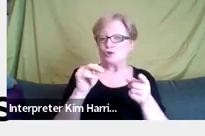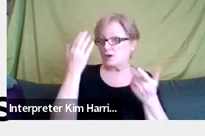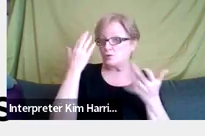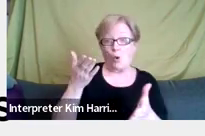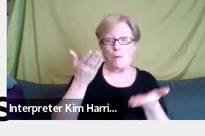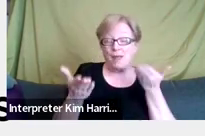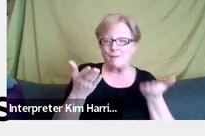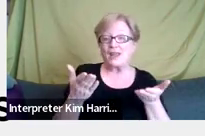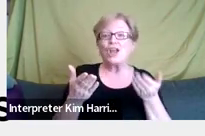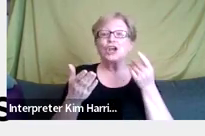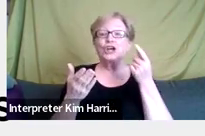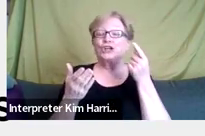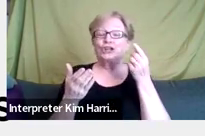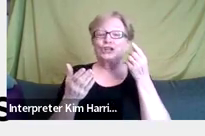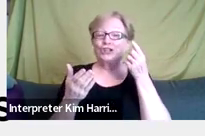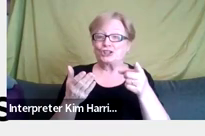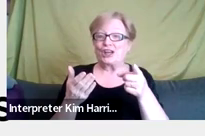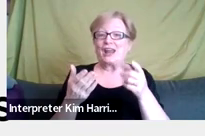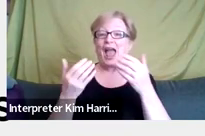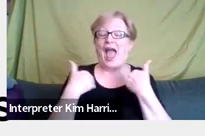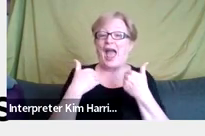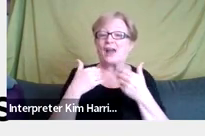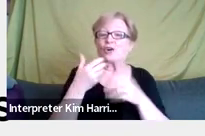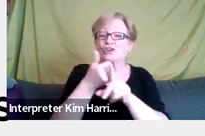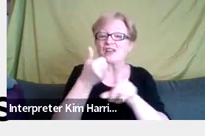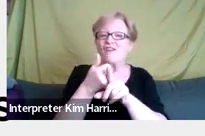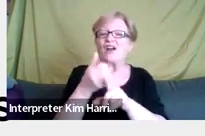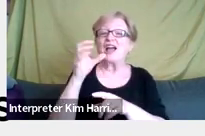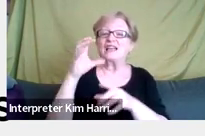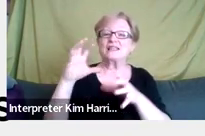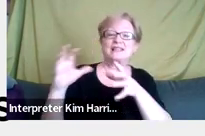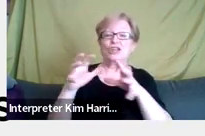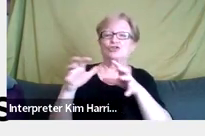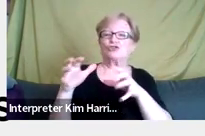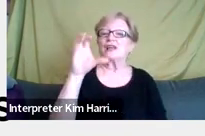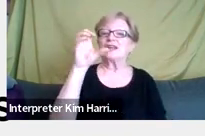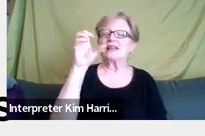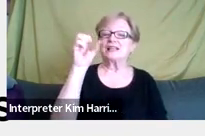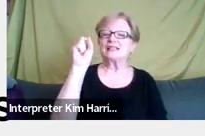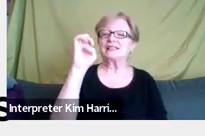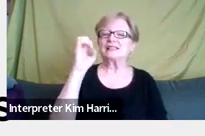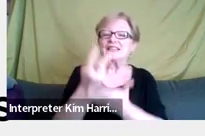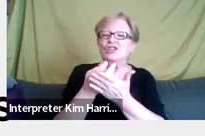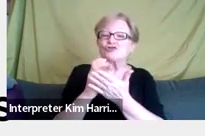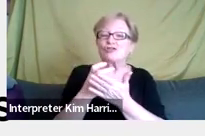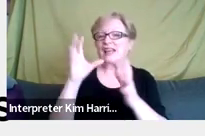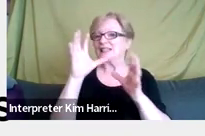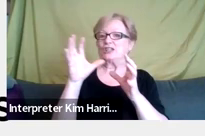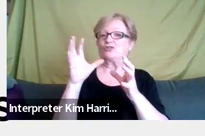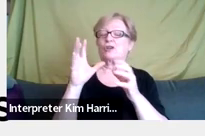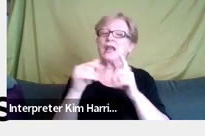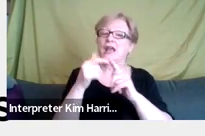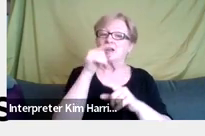had seizures as a result of being it by her